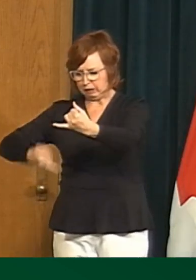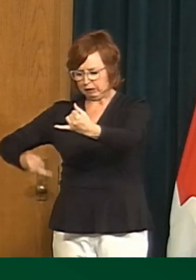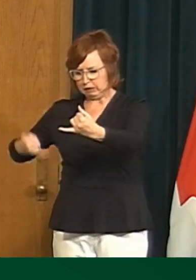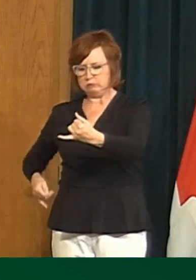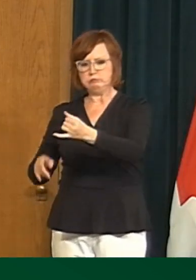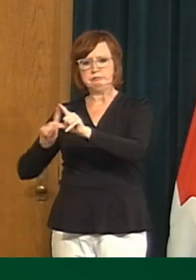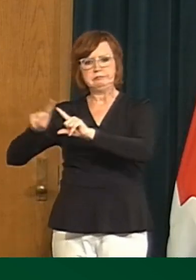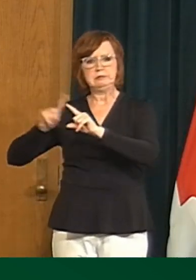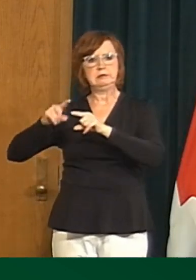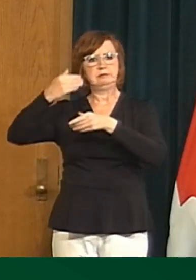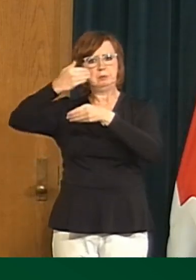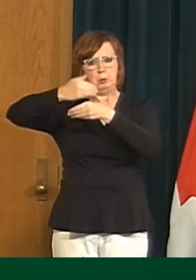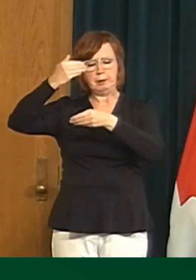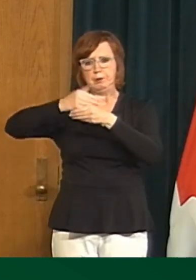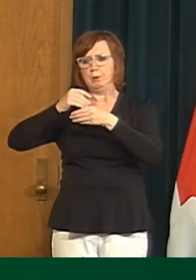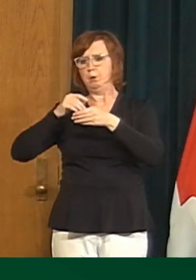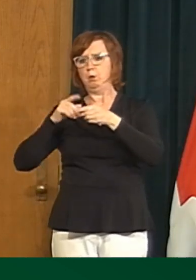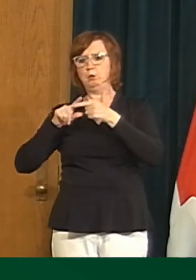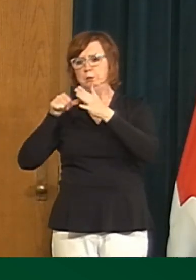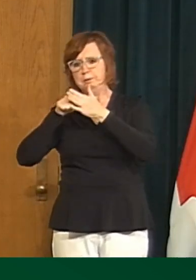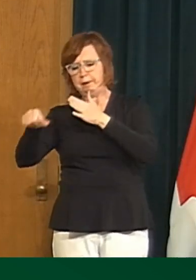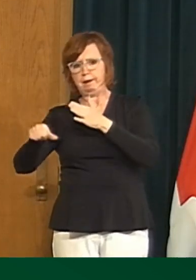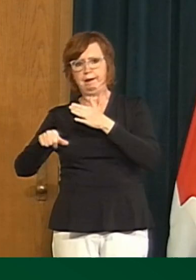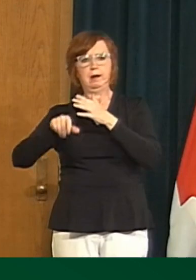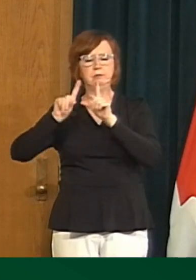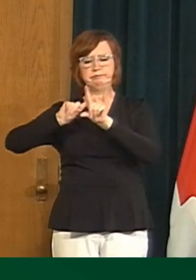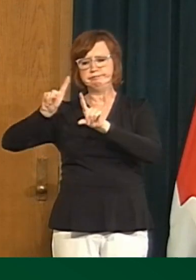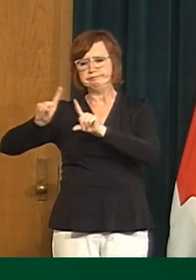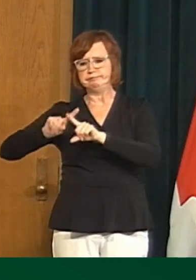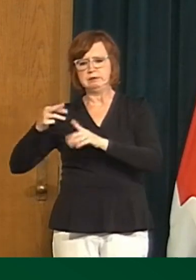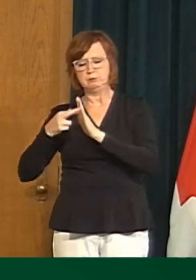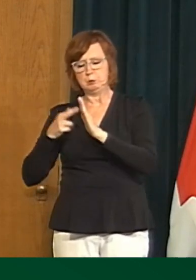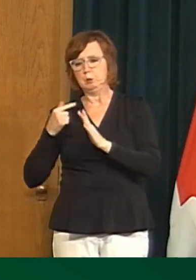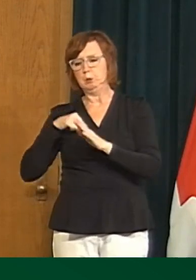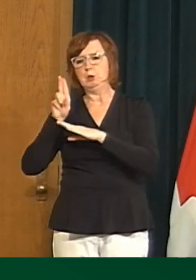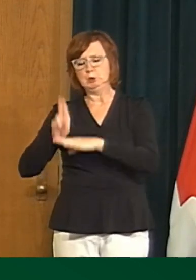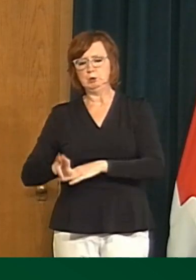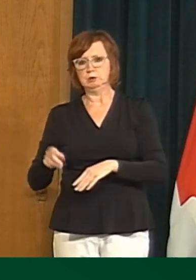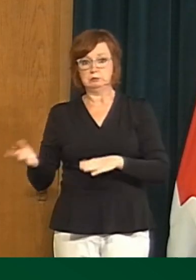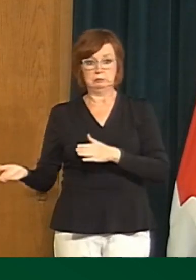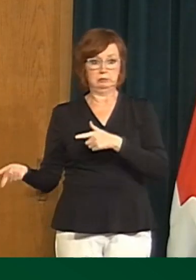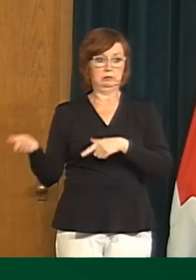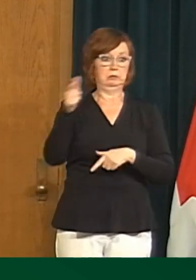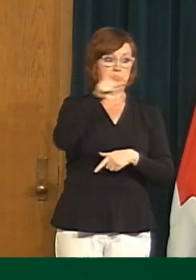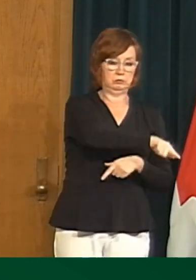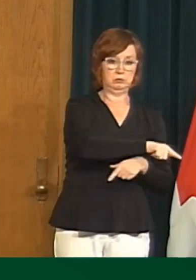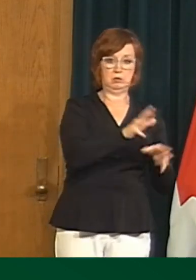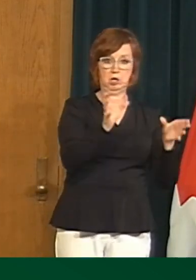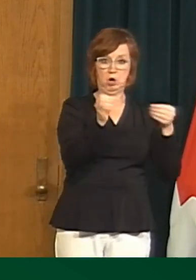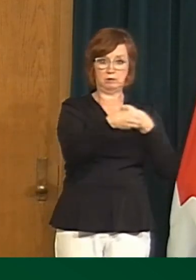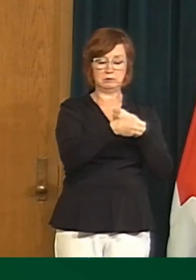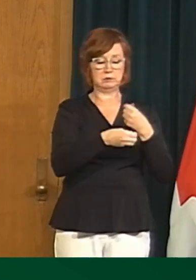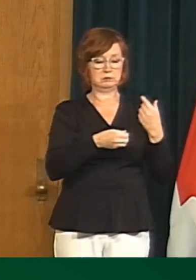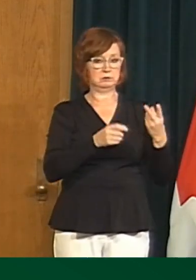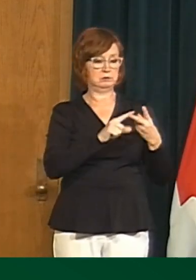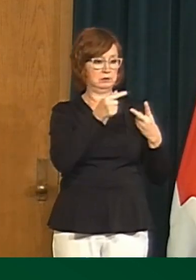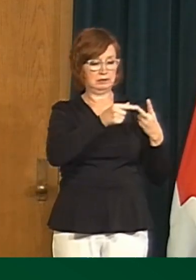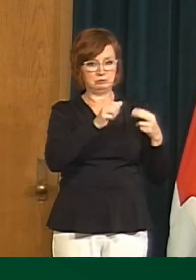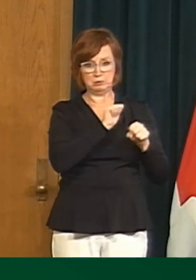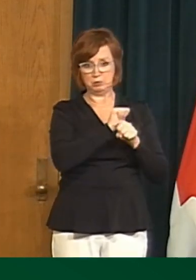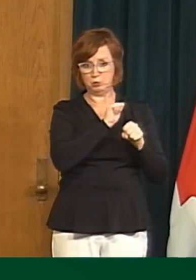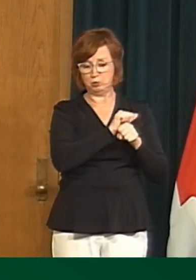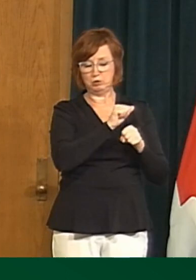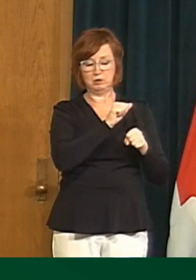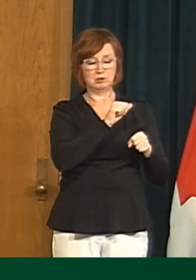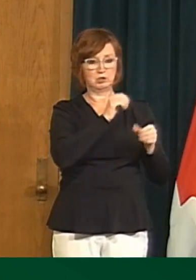plan would look like for bringing back many government employees that are working from home, ensuring that we are there